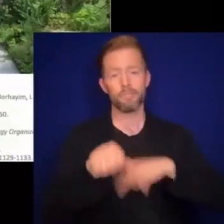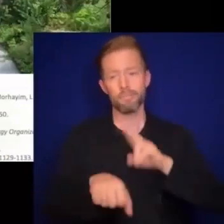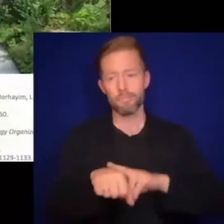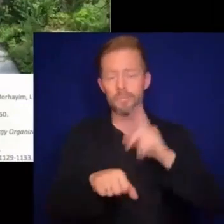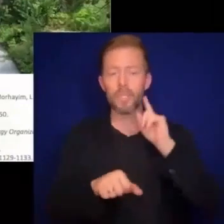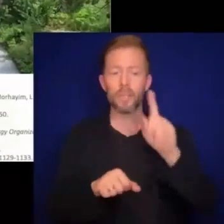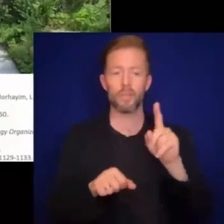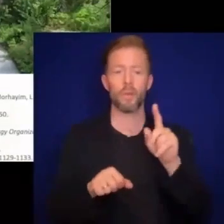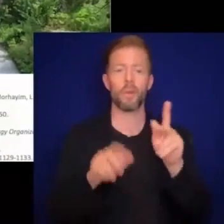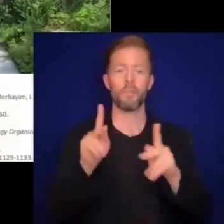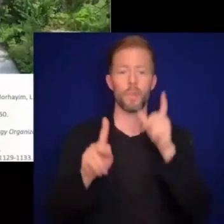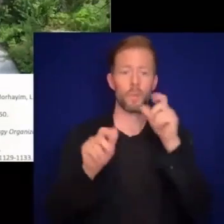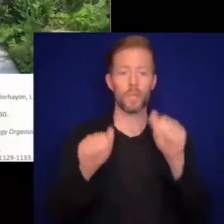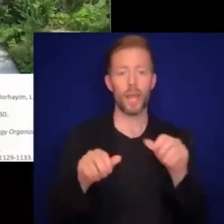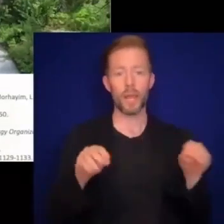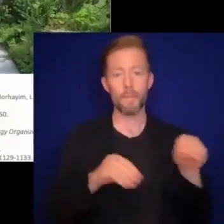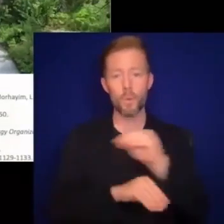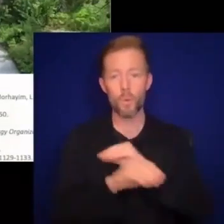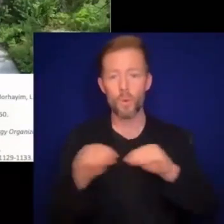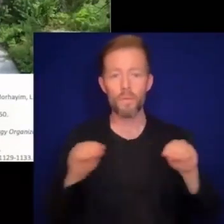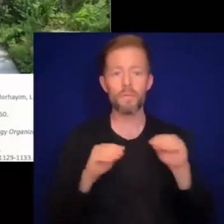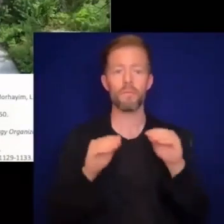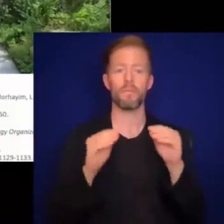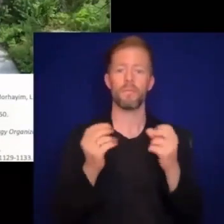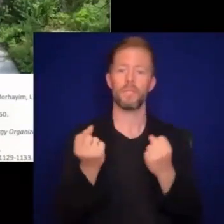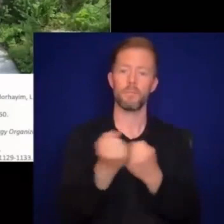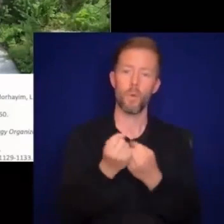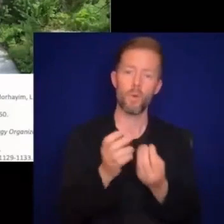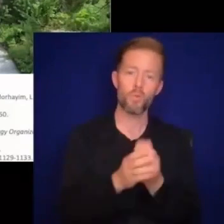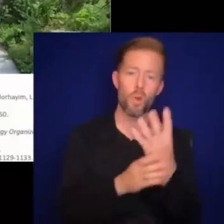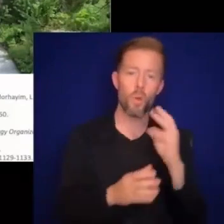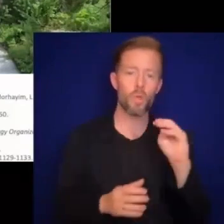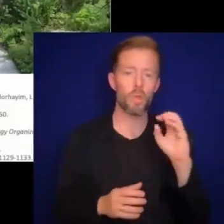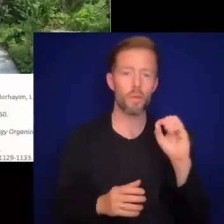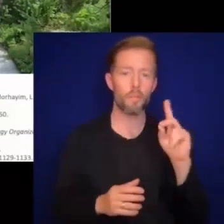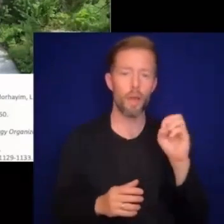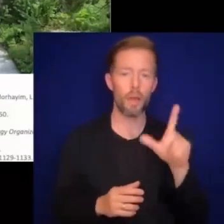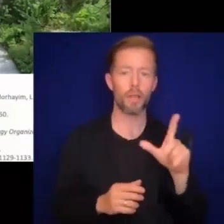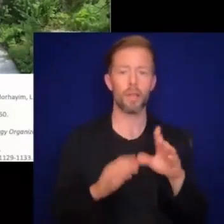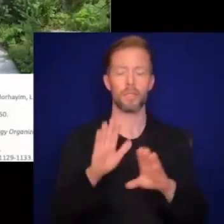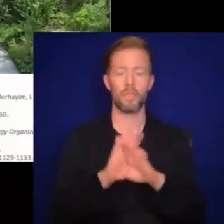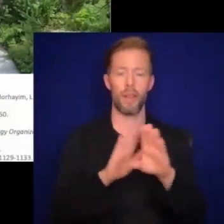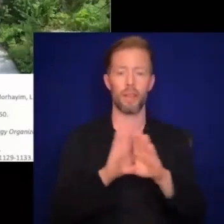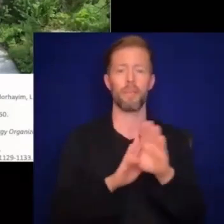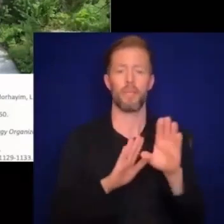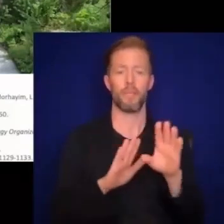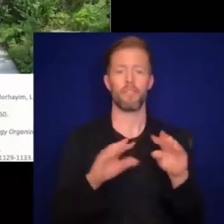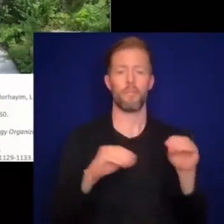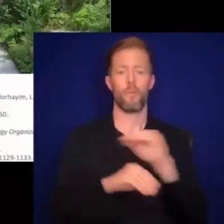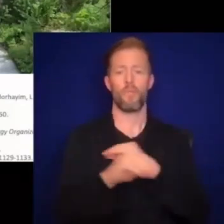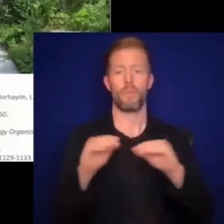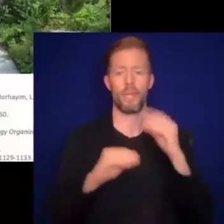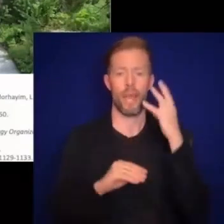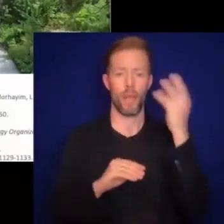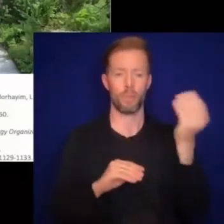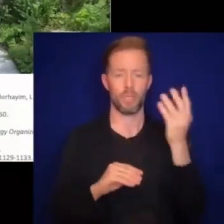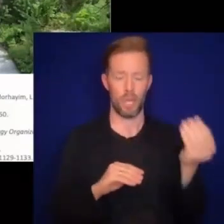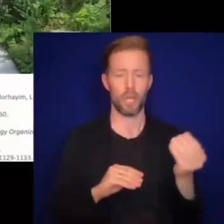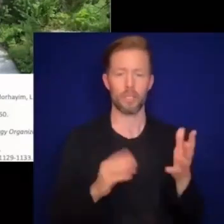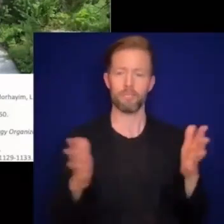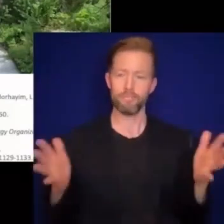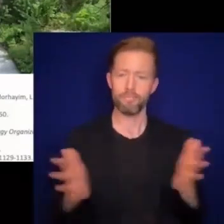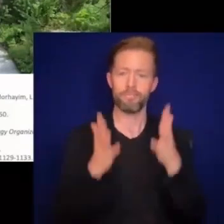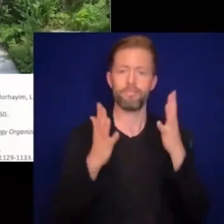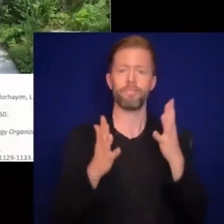activity, of course, for those that can move and to support the gross motor development and ample movements